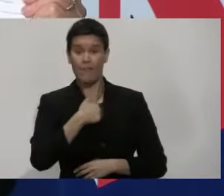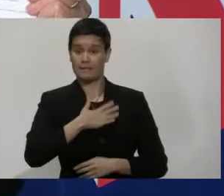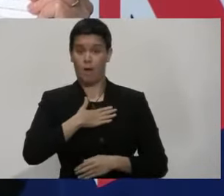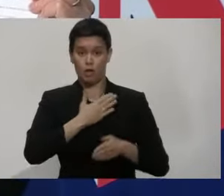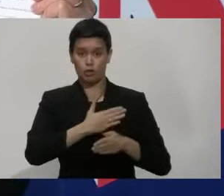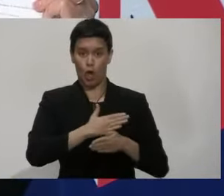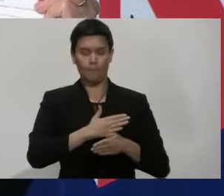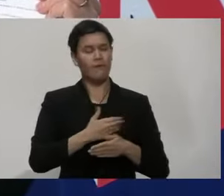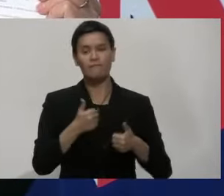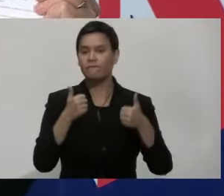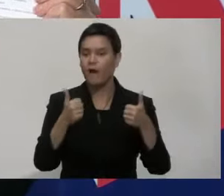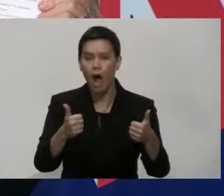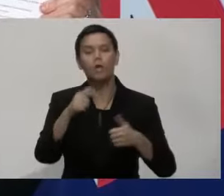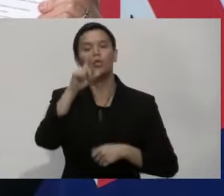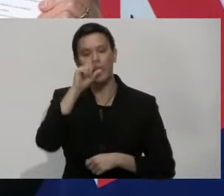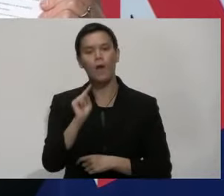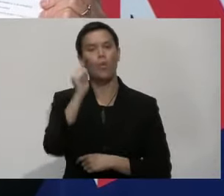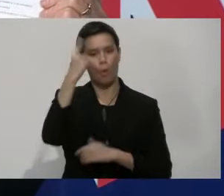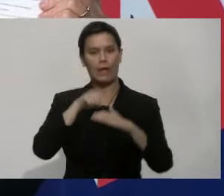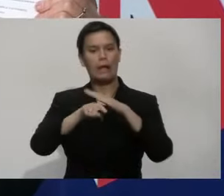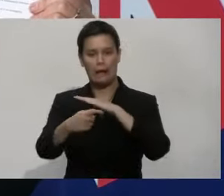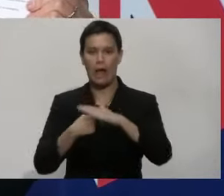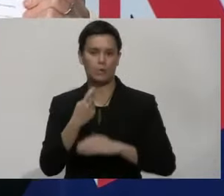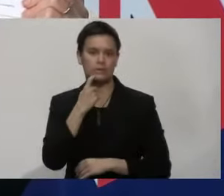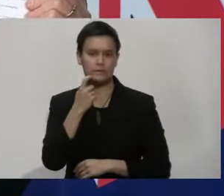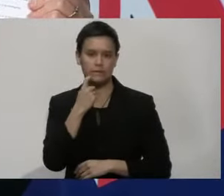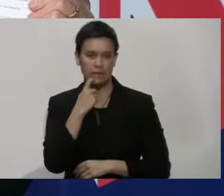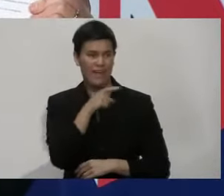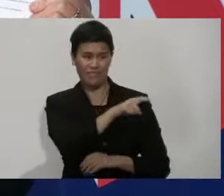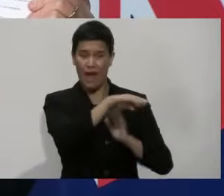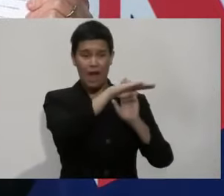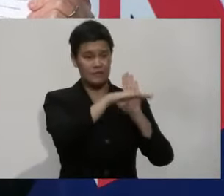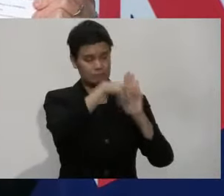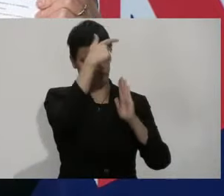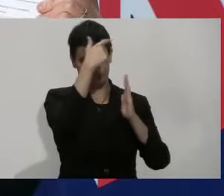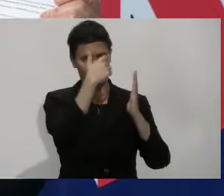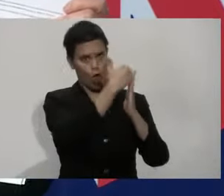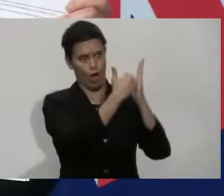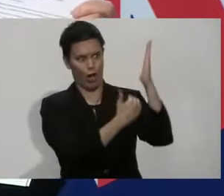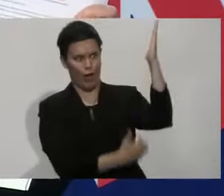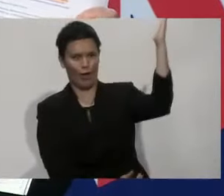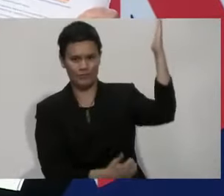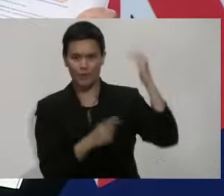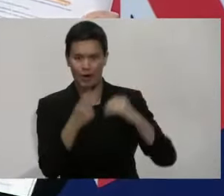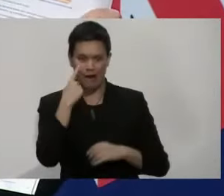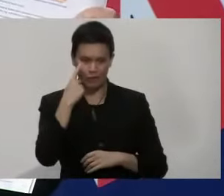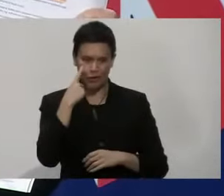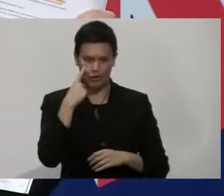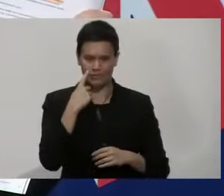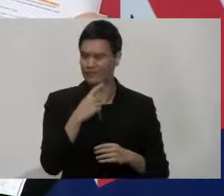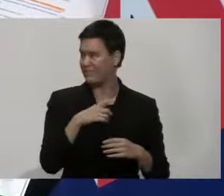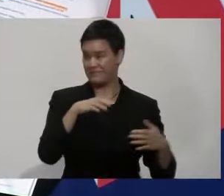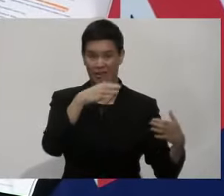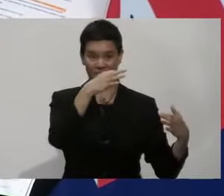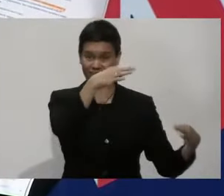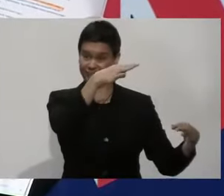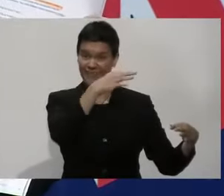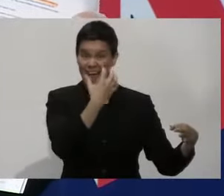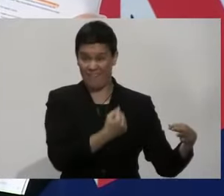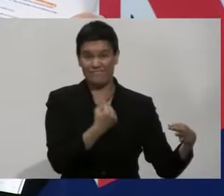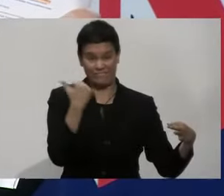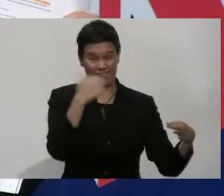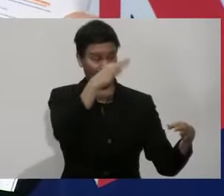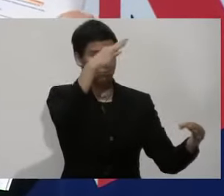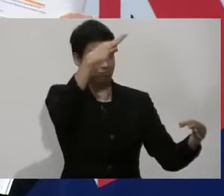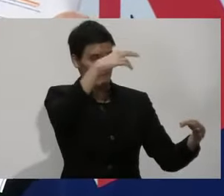is reasonably significant and comprehensive. If you are on that list, you can carry evidence and travel. You don't have to wait for